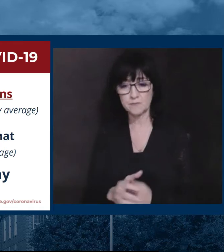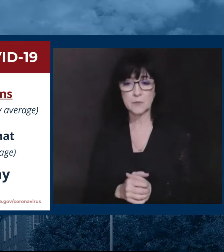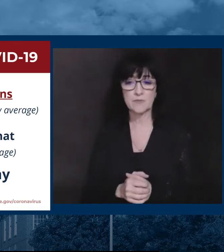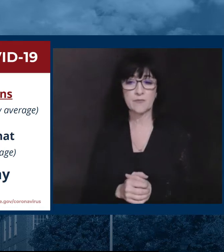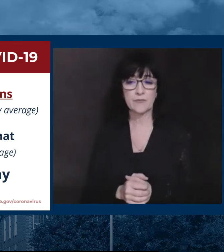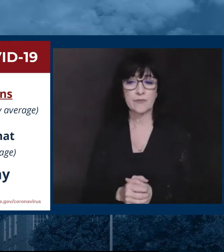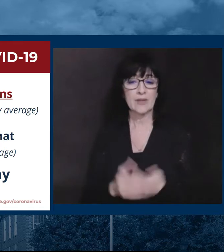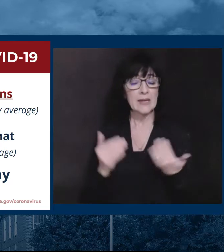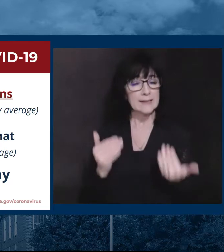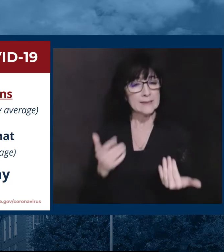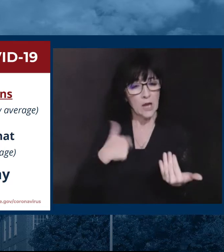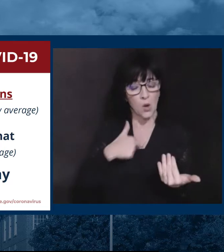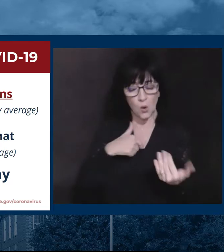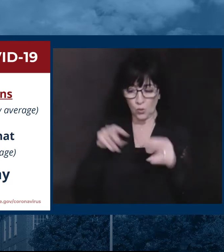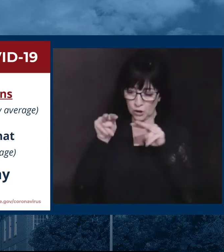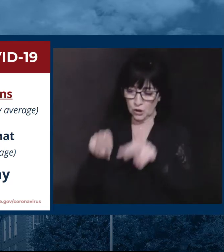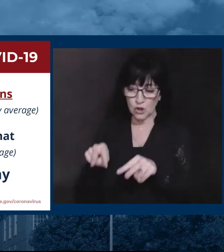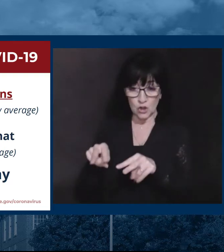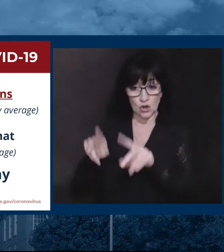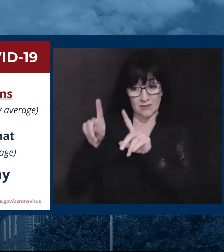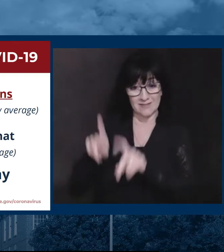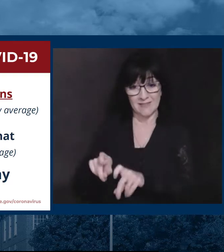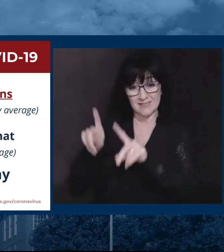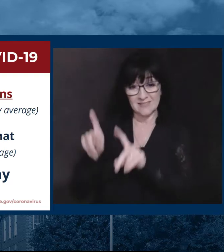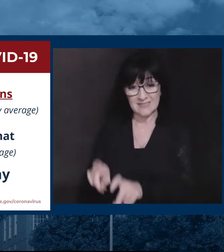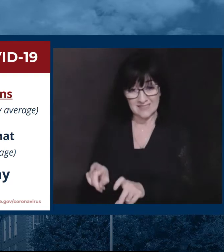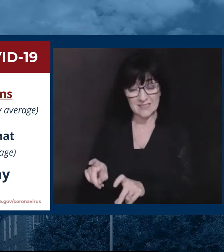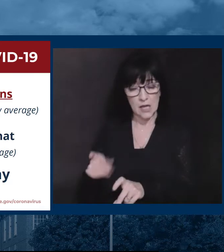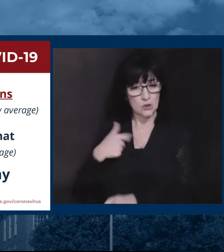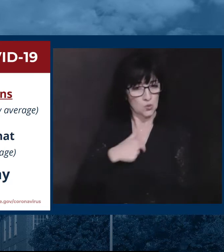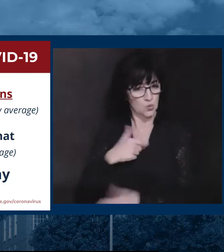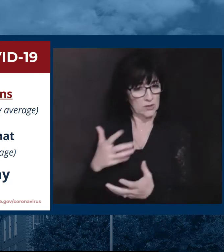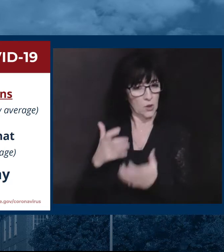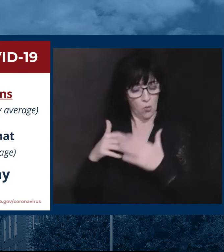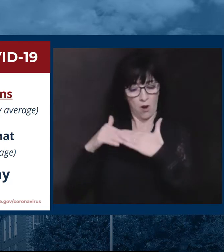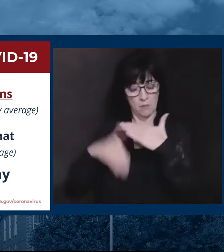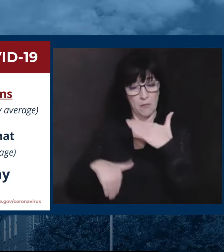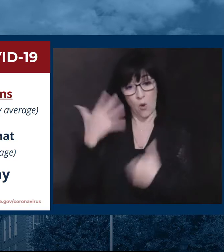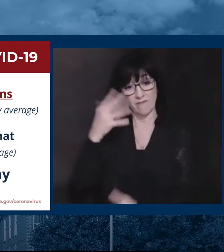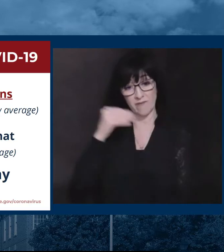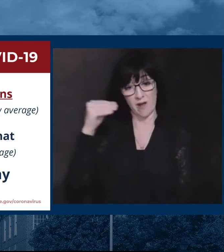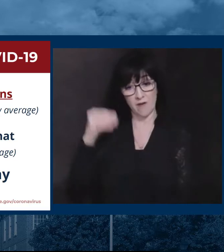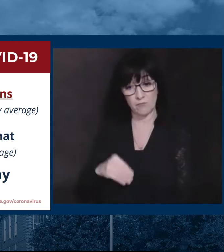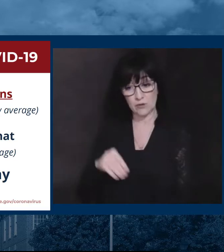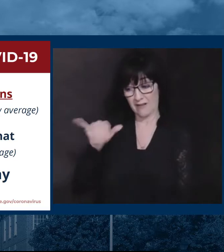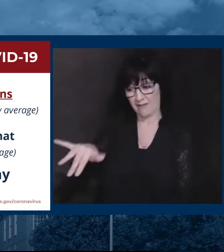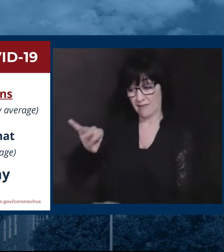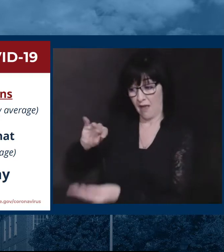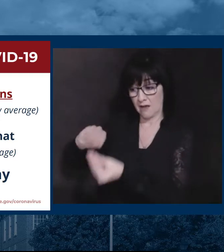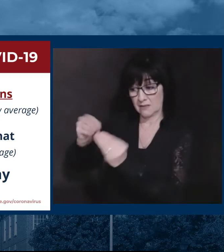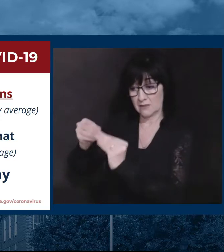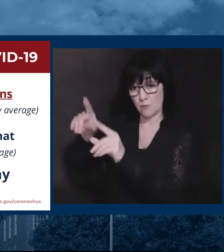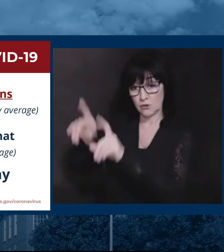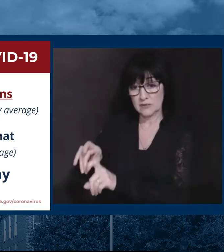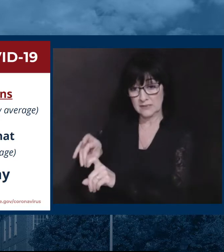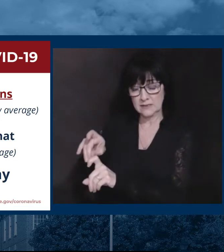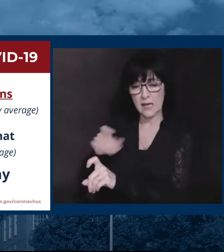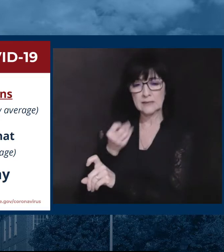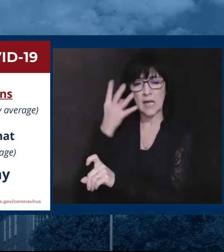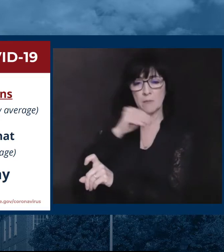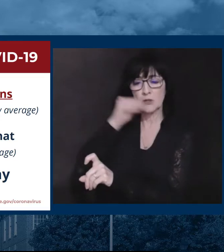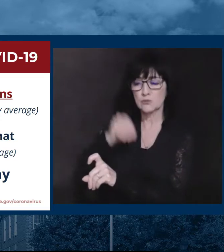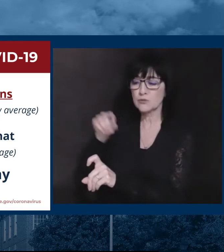10% now. We want to actually be below 5%, and we've been below 10%, around 9% over the